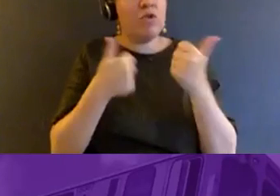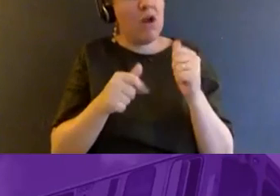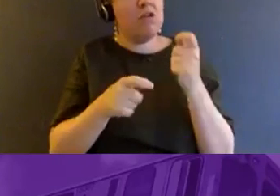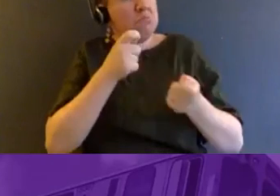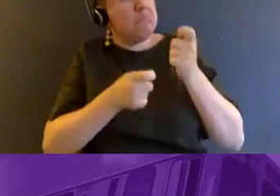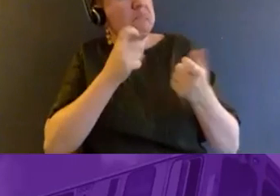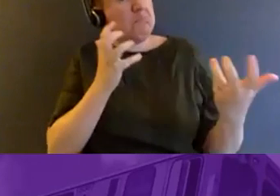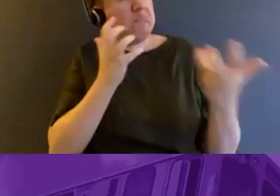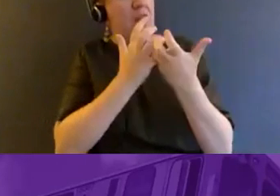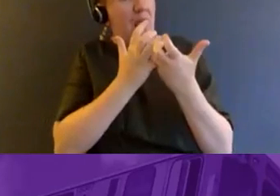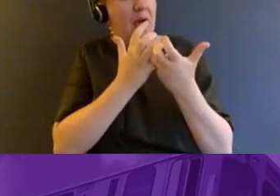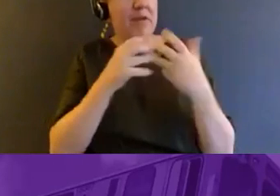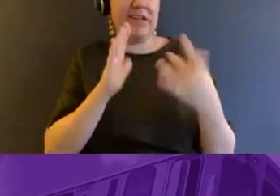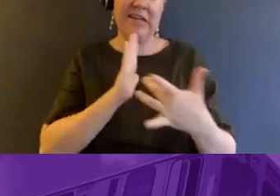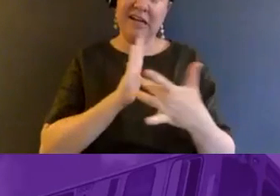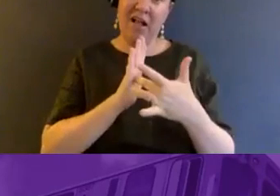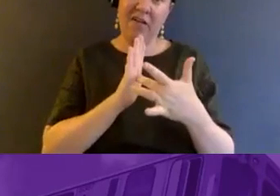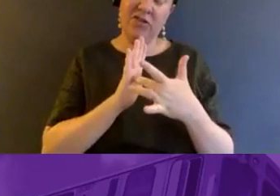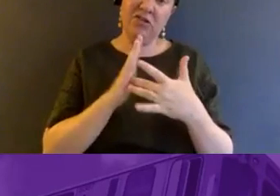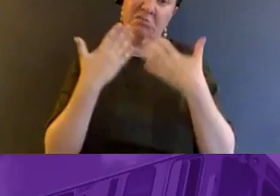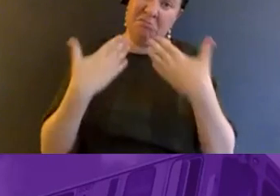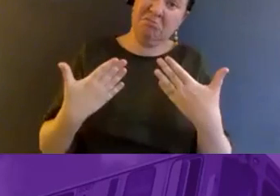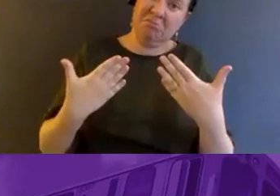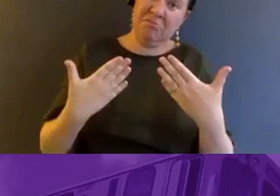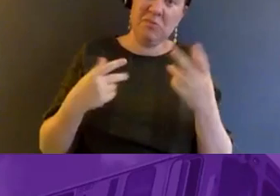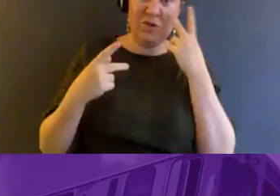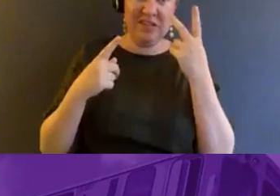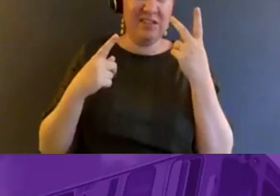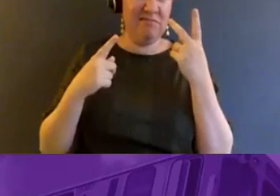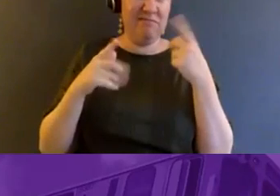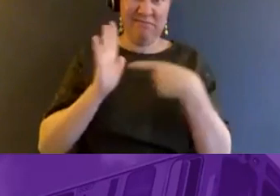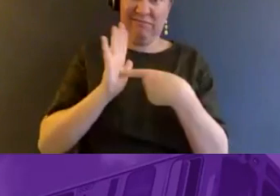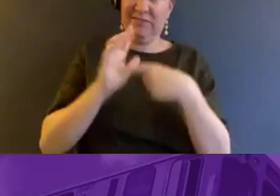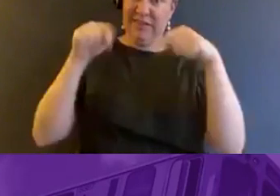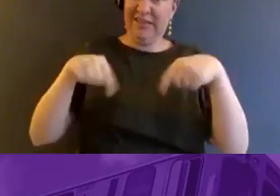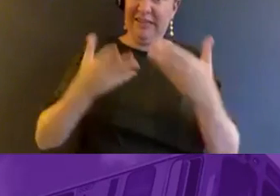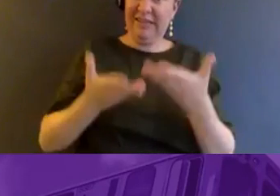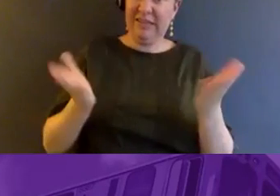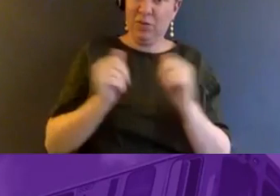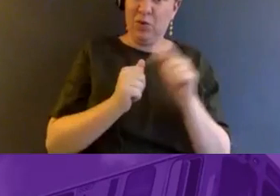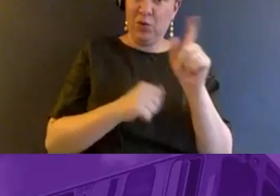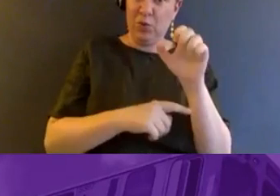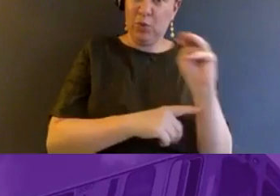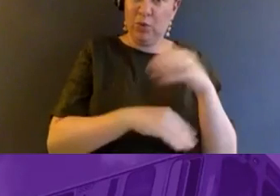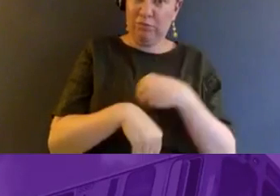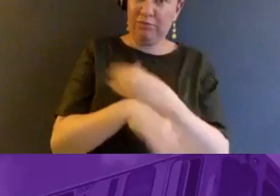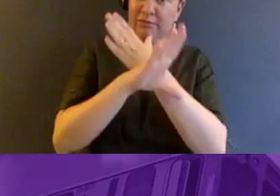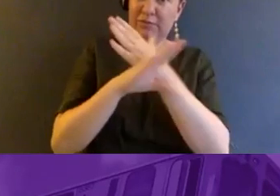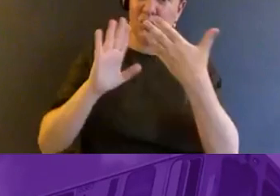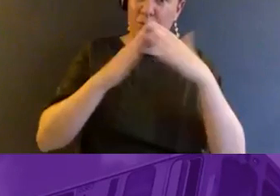And technology, thankfully, is there. I mean, as you can see really from what we're doing here with this community